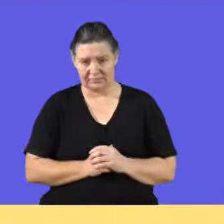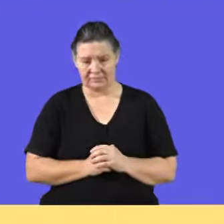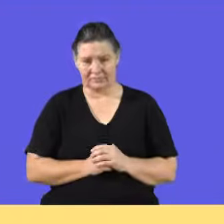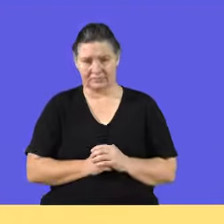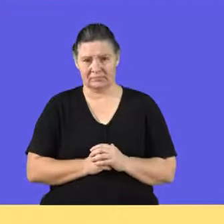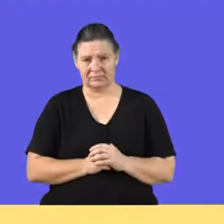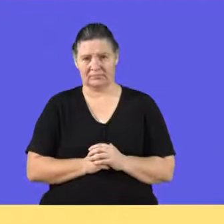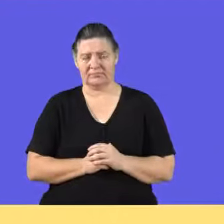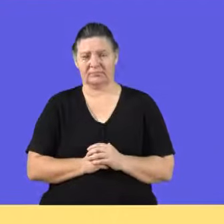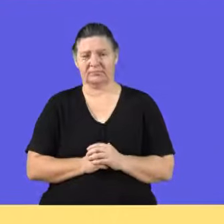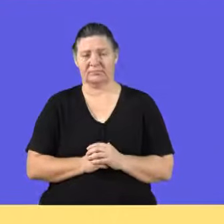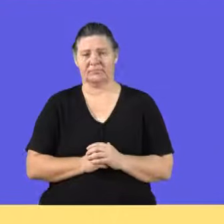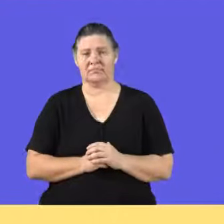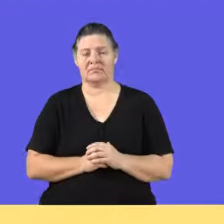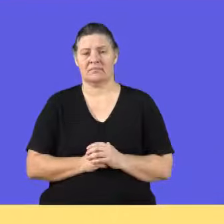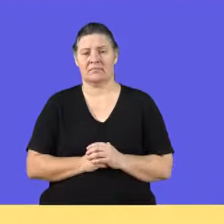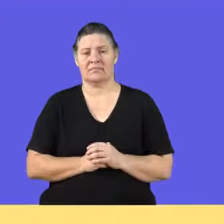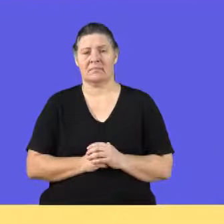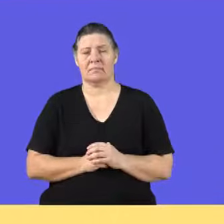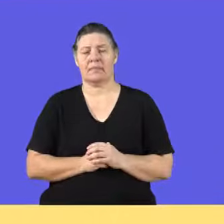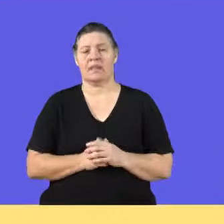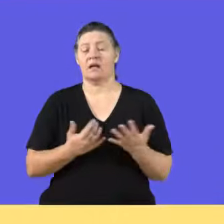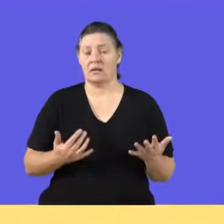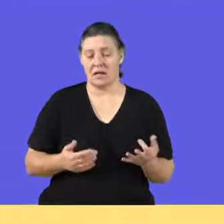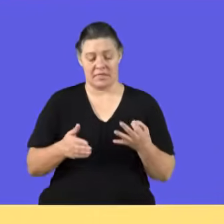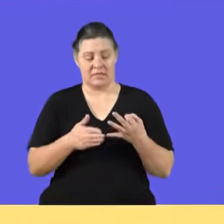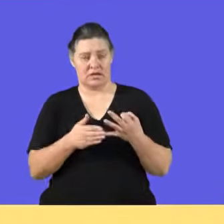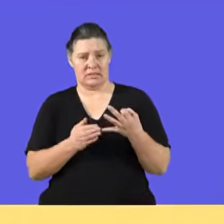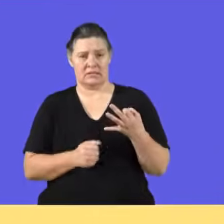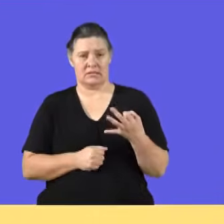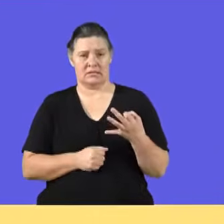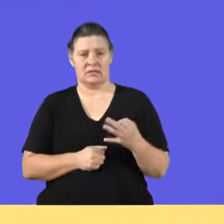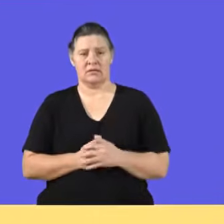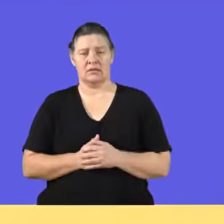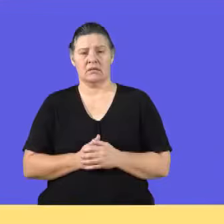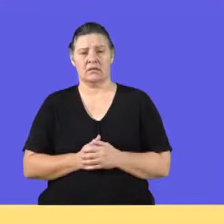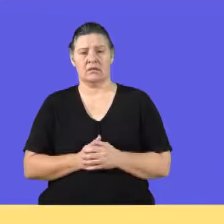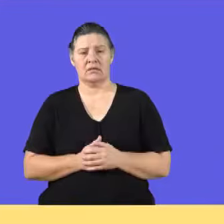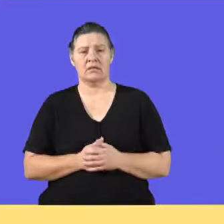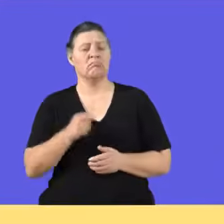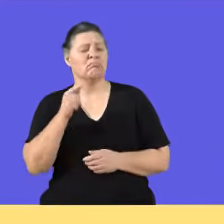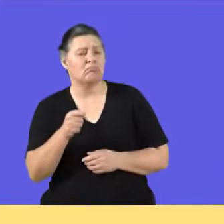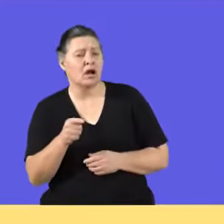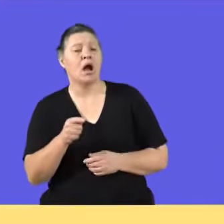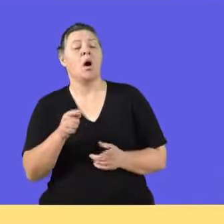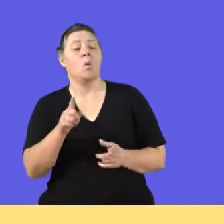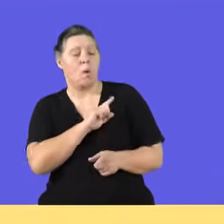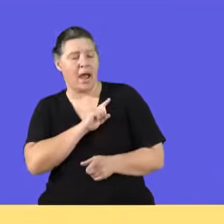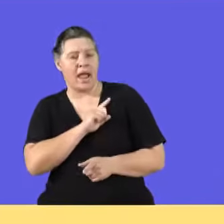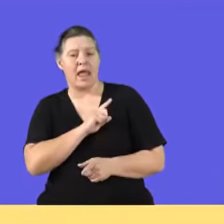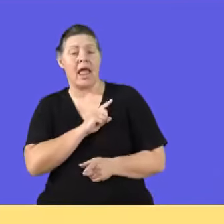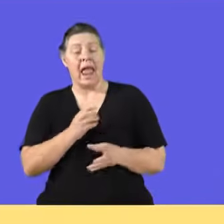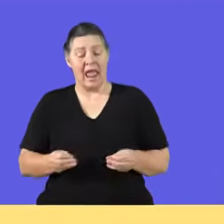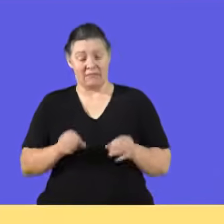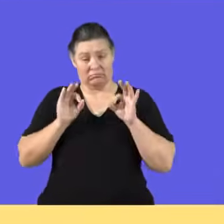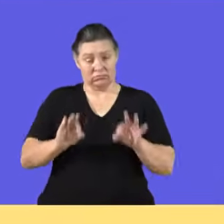good ethics? It will avoid poor business practices. And then thirdly, why is it important to